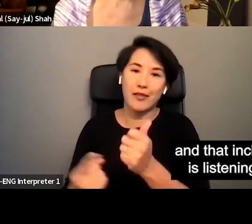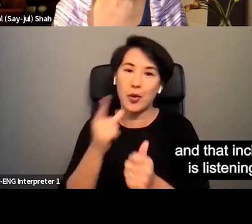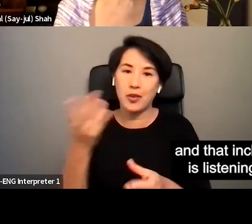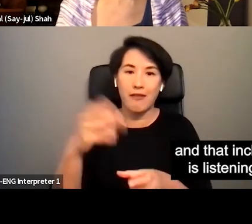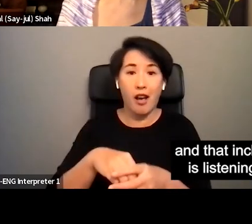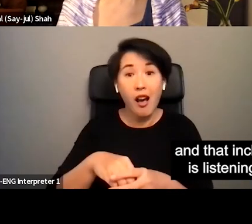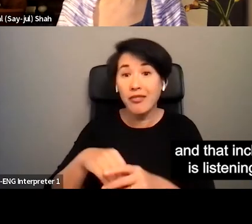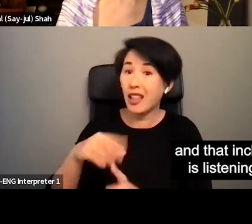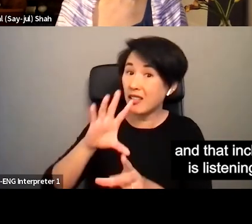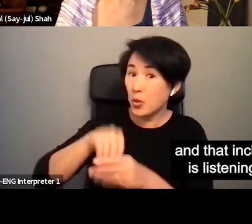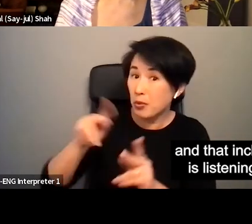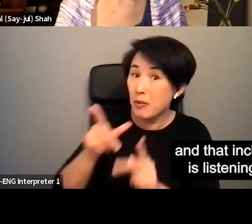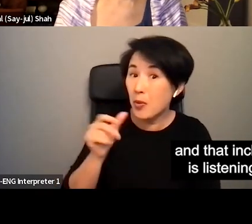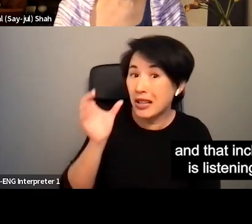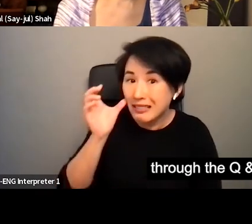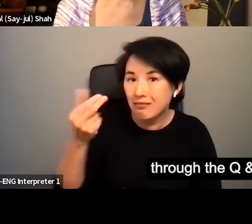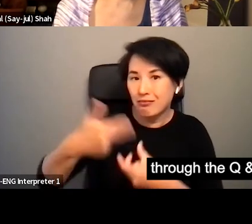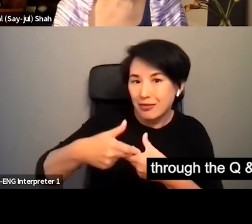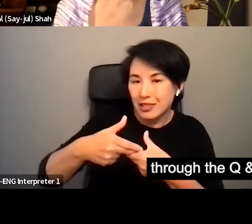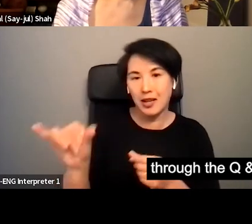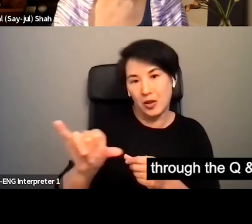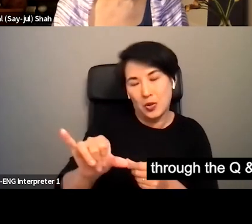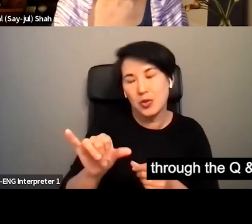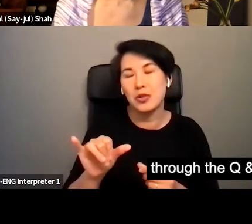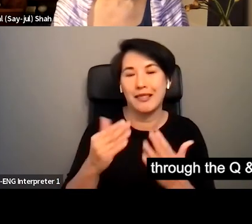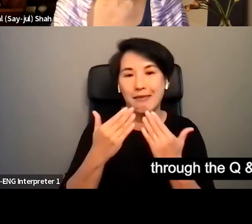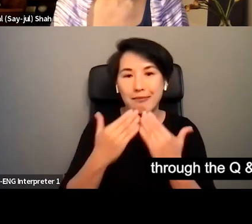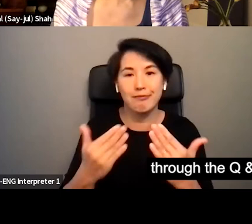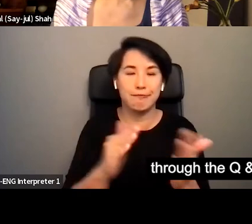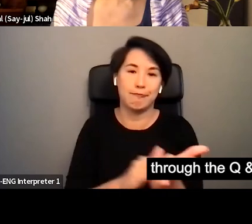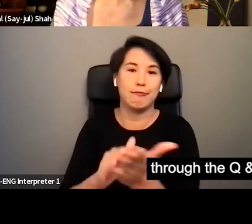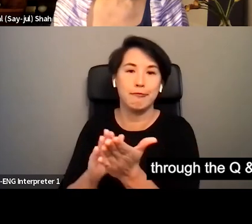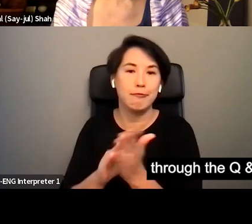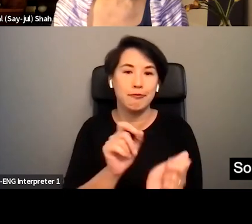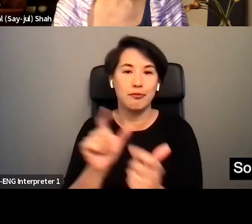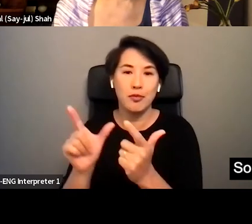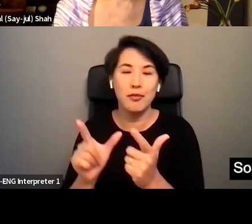listening and participating through the Q&A and on social media.